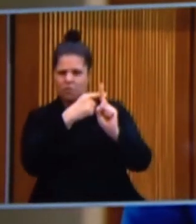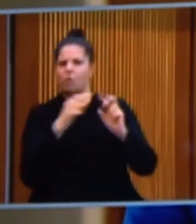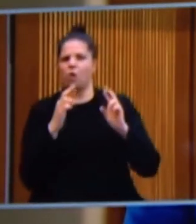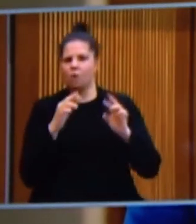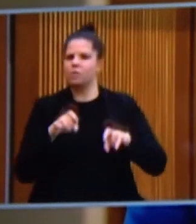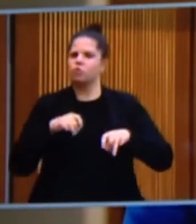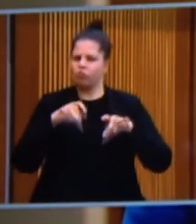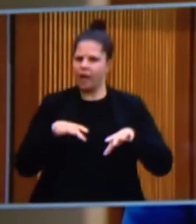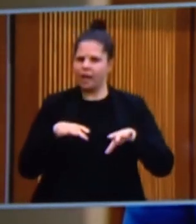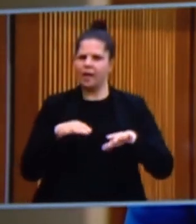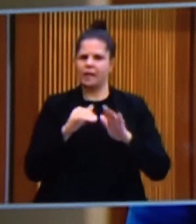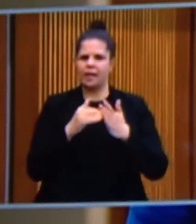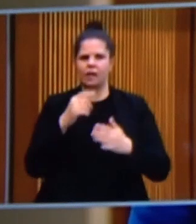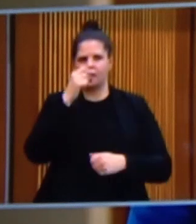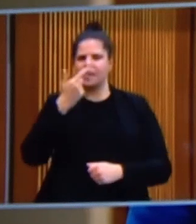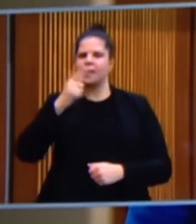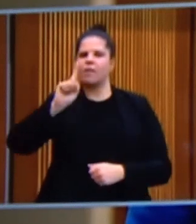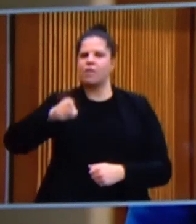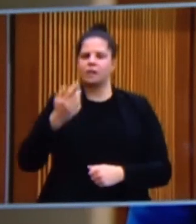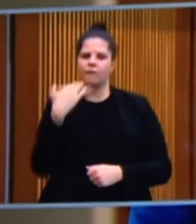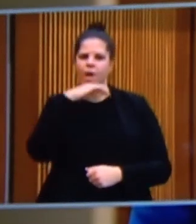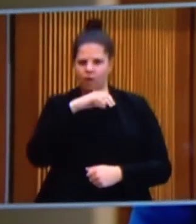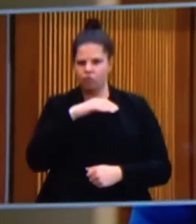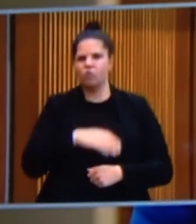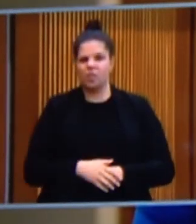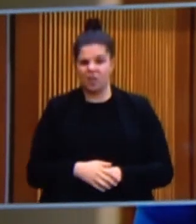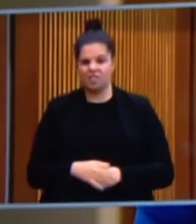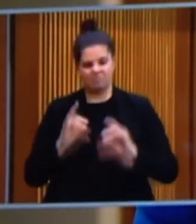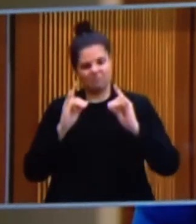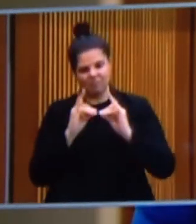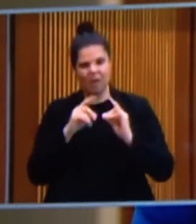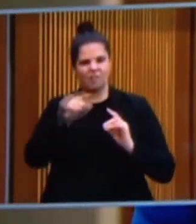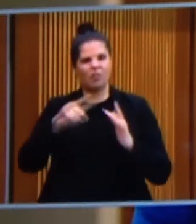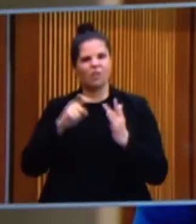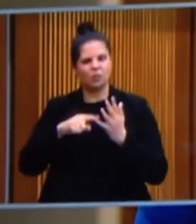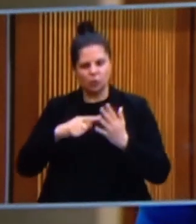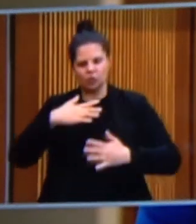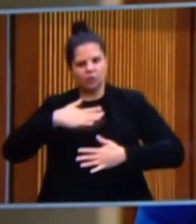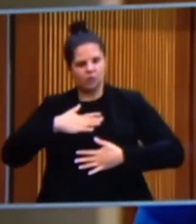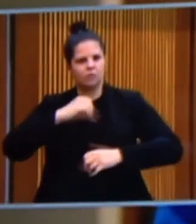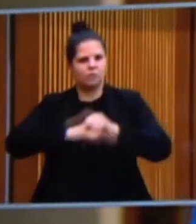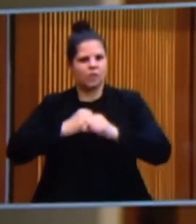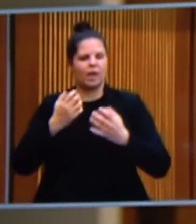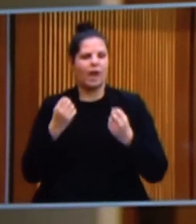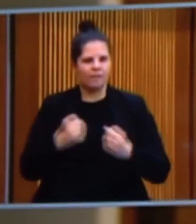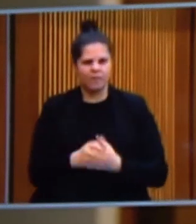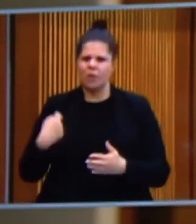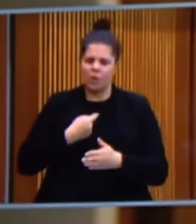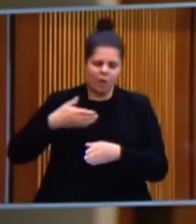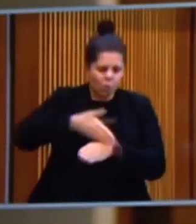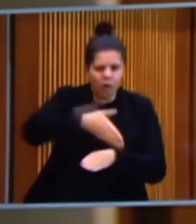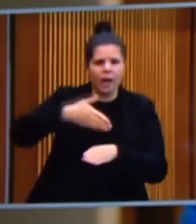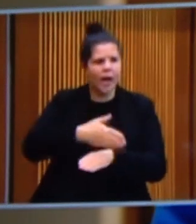Australia currently stands at 7,500. We are working round the clock to procure